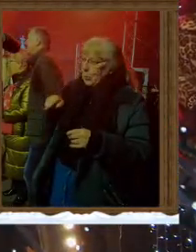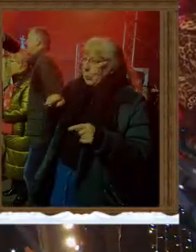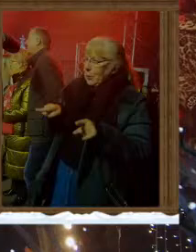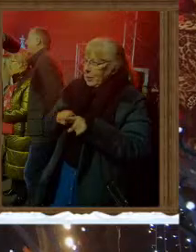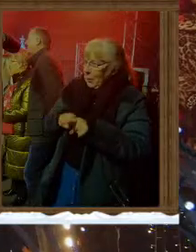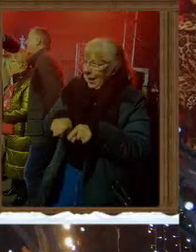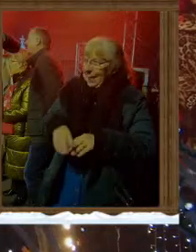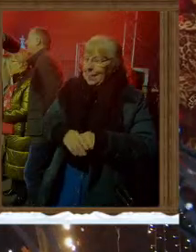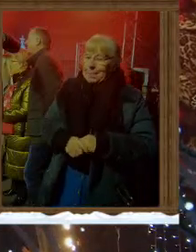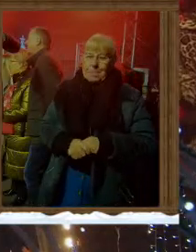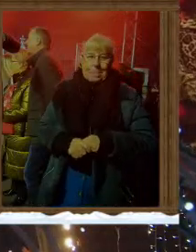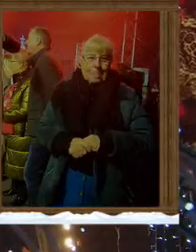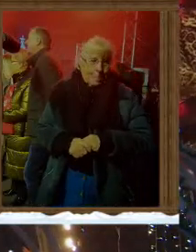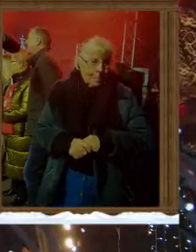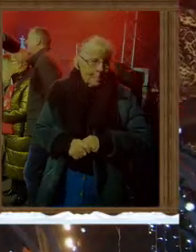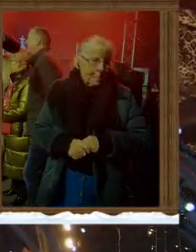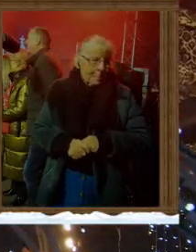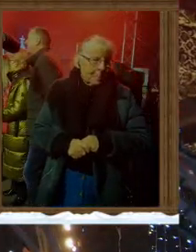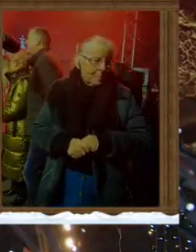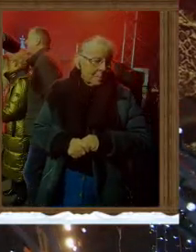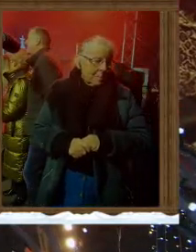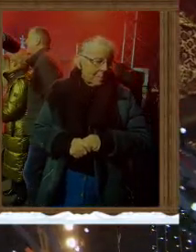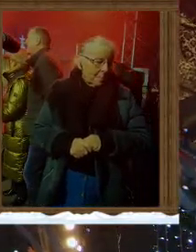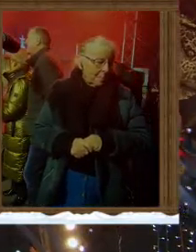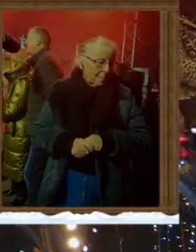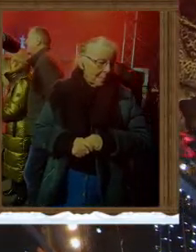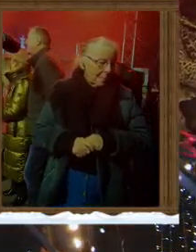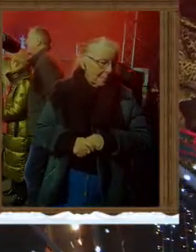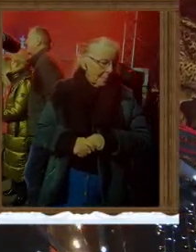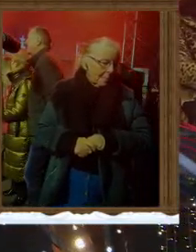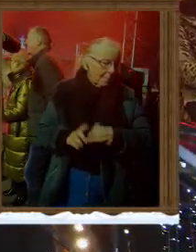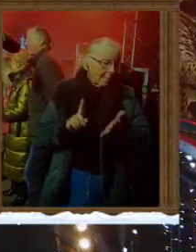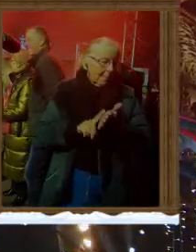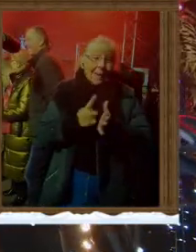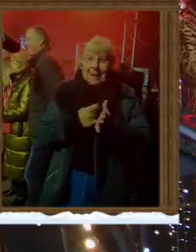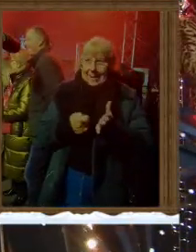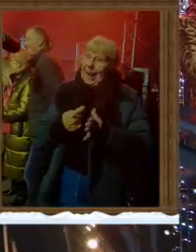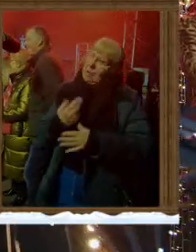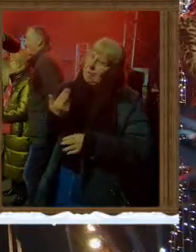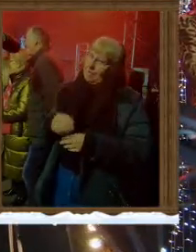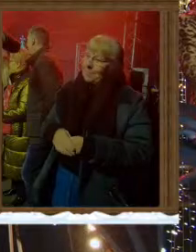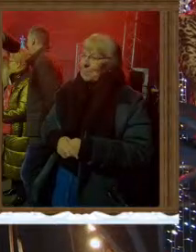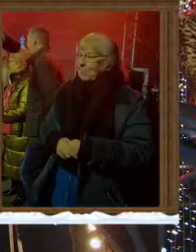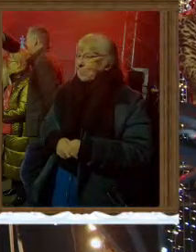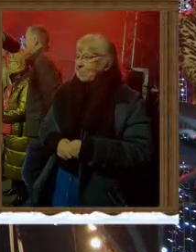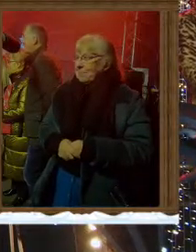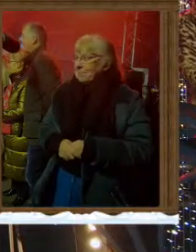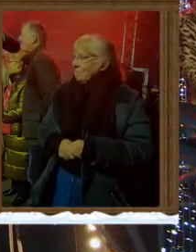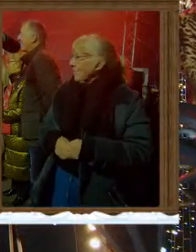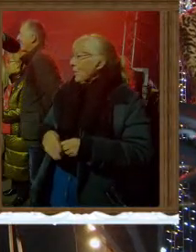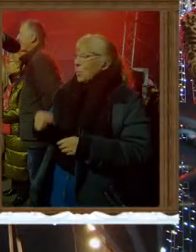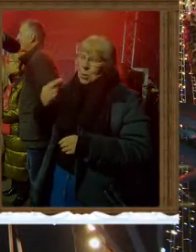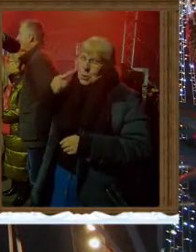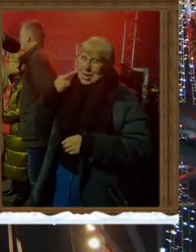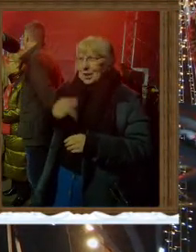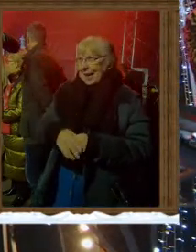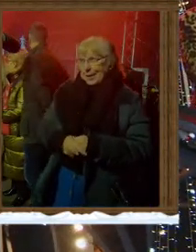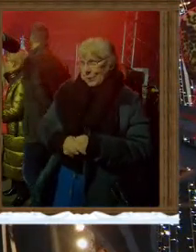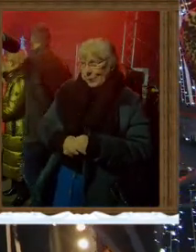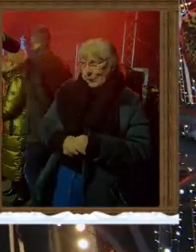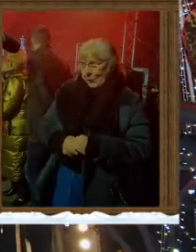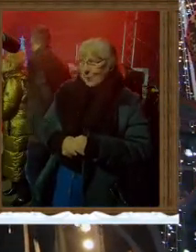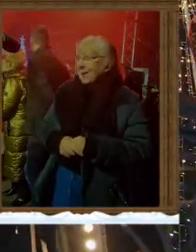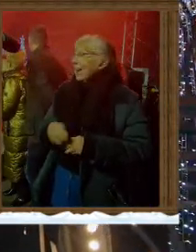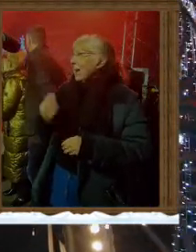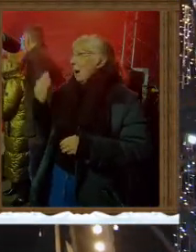stage as well. Lara, yep. Lara's all shy. Is she all shy? No, she's